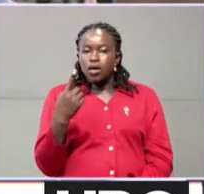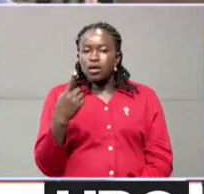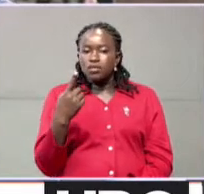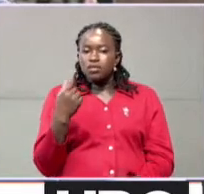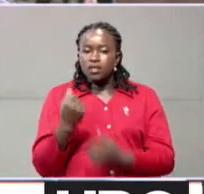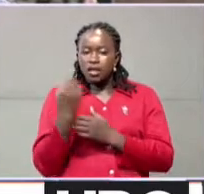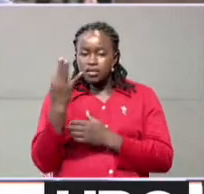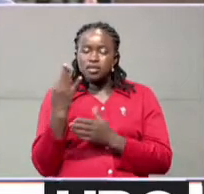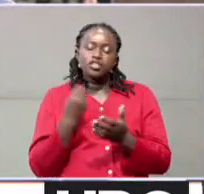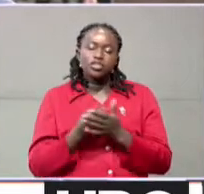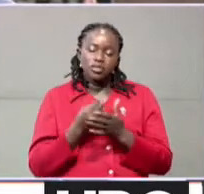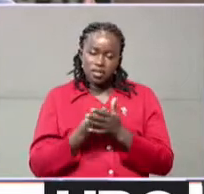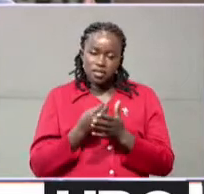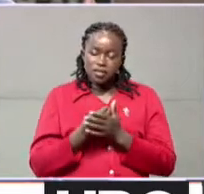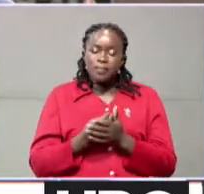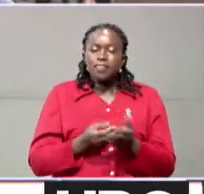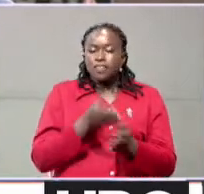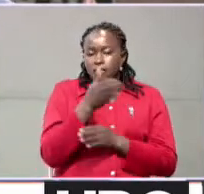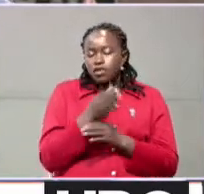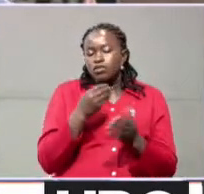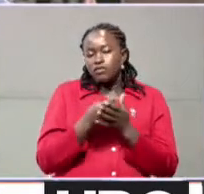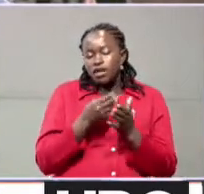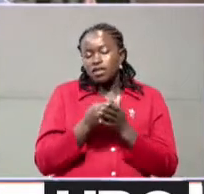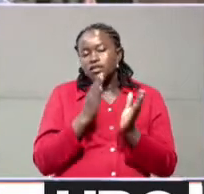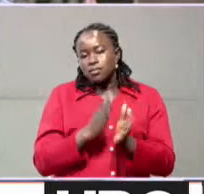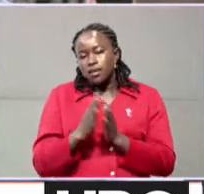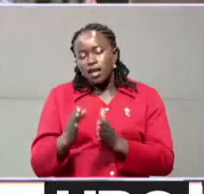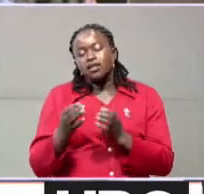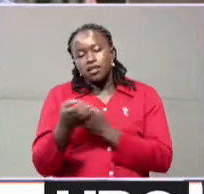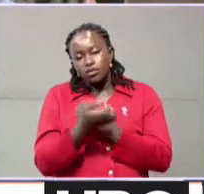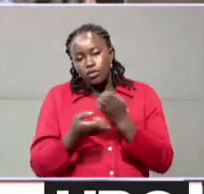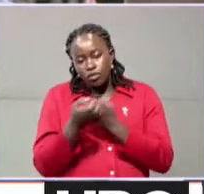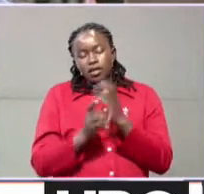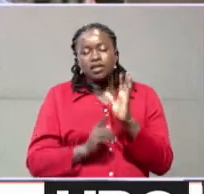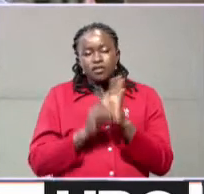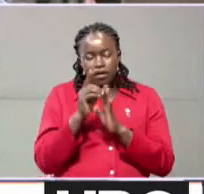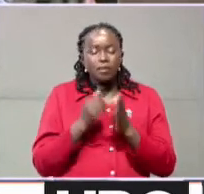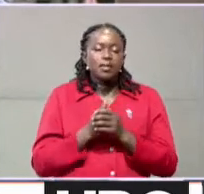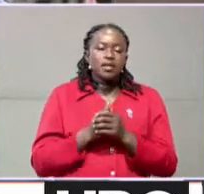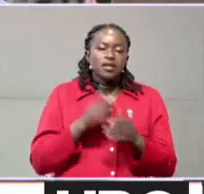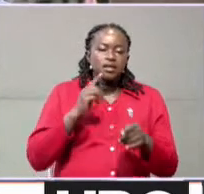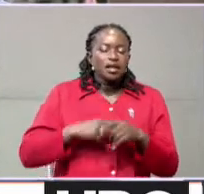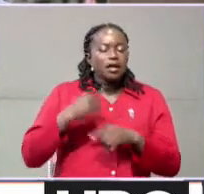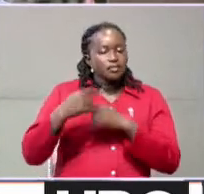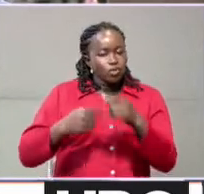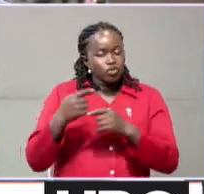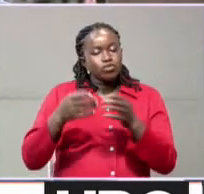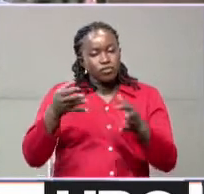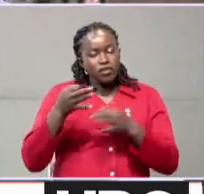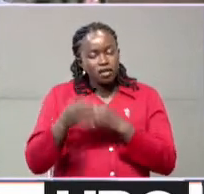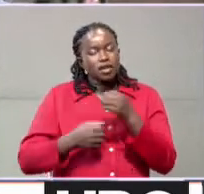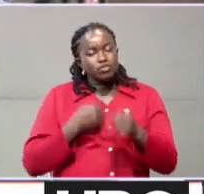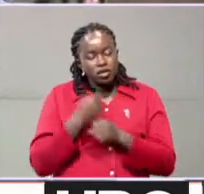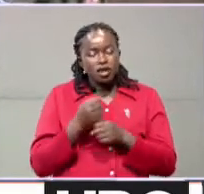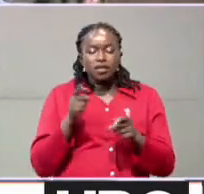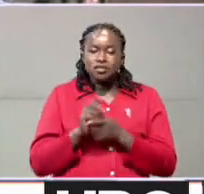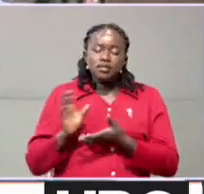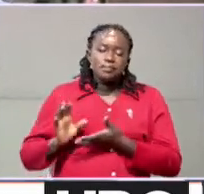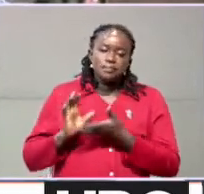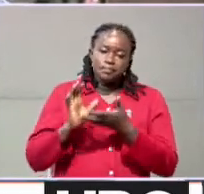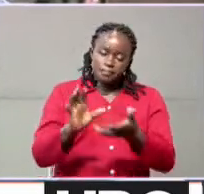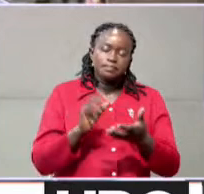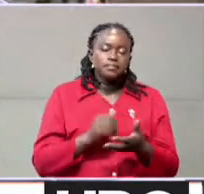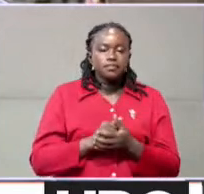thirteen ceilings the ministry of finance planning and economic development in the course of the financial year released a total sum